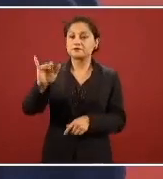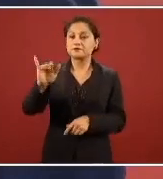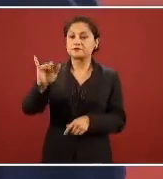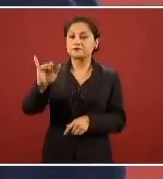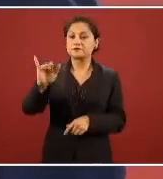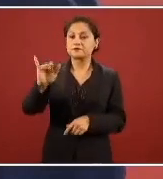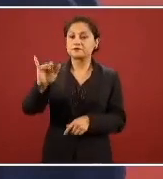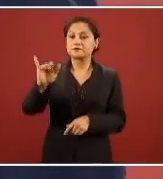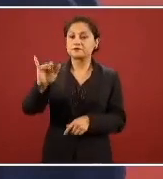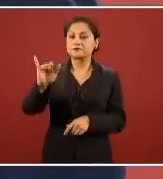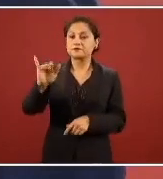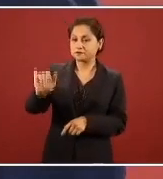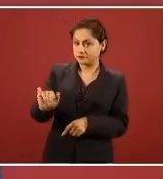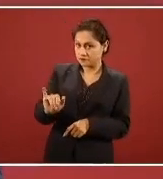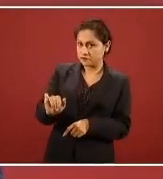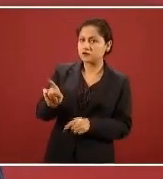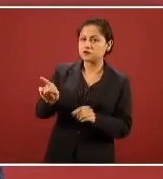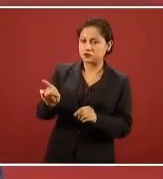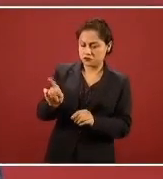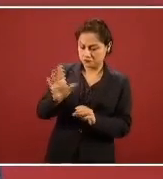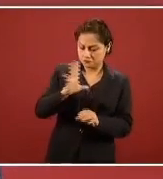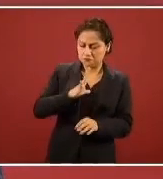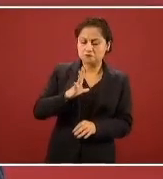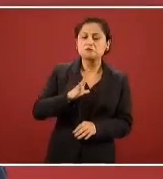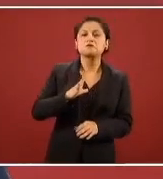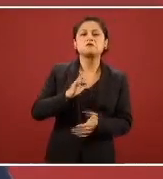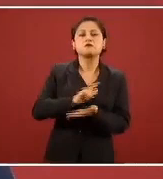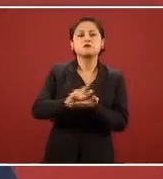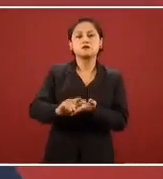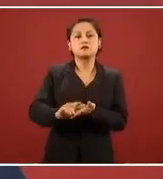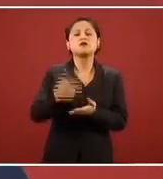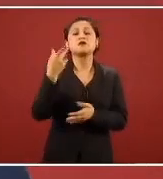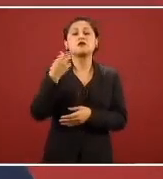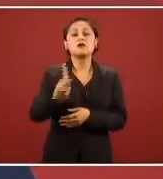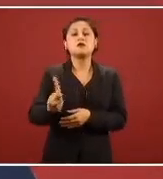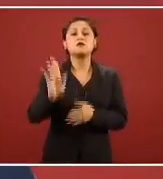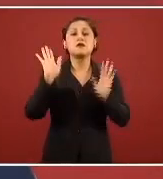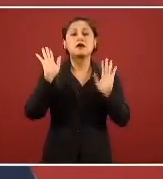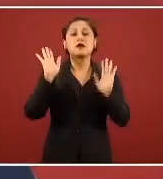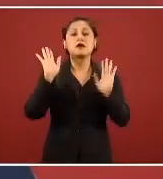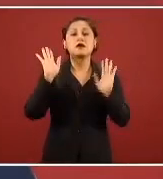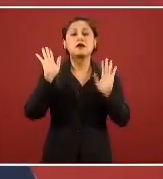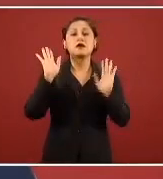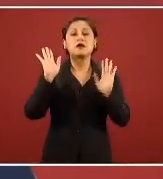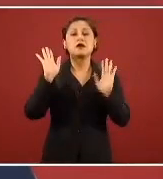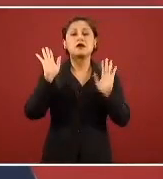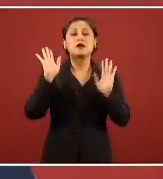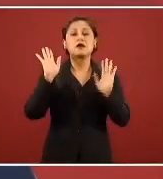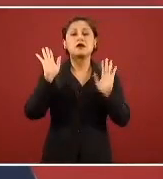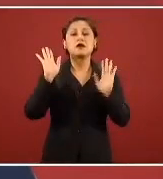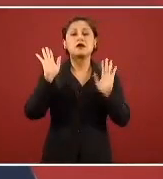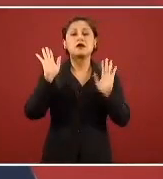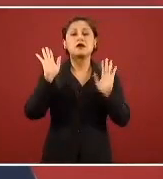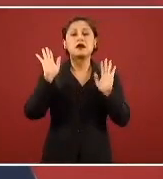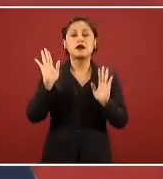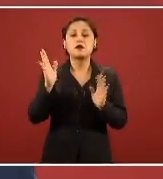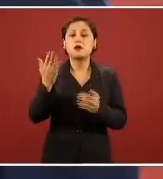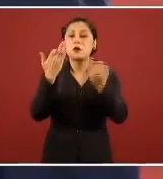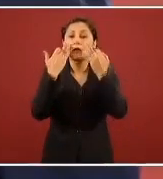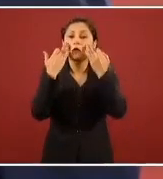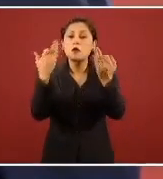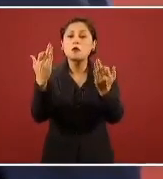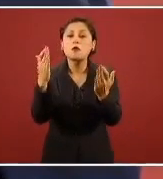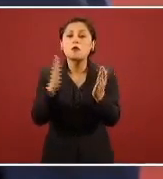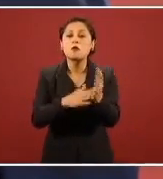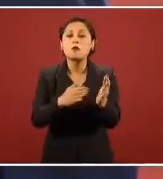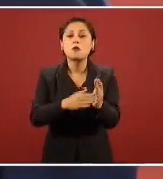be using evidence. Sí, no de manera subjetiva. Not in a subjective way.